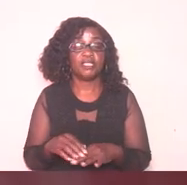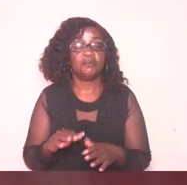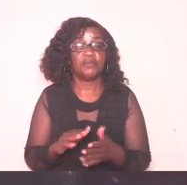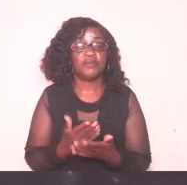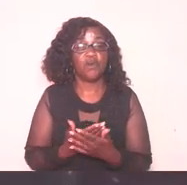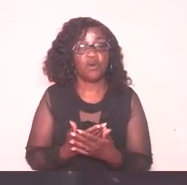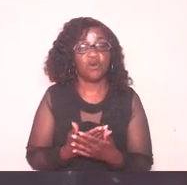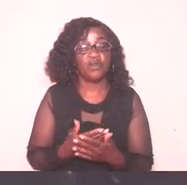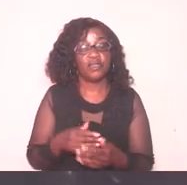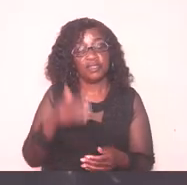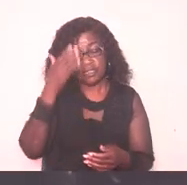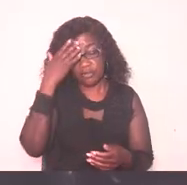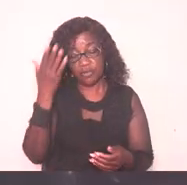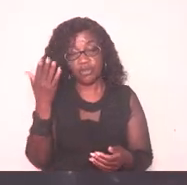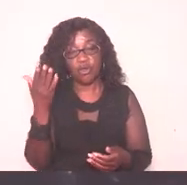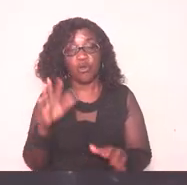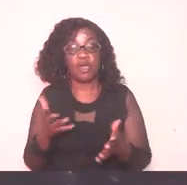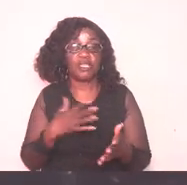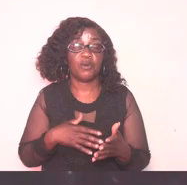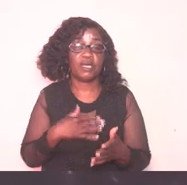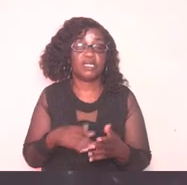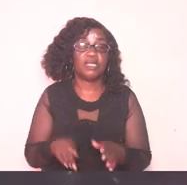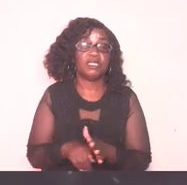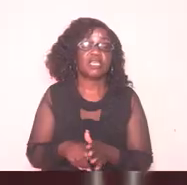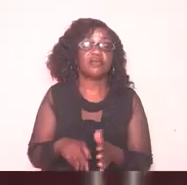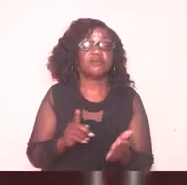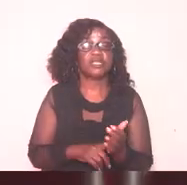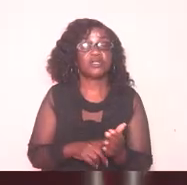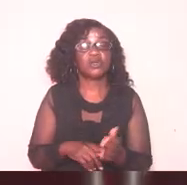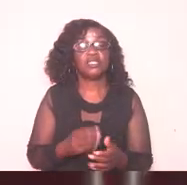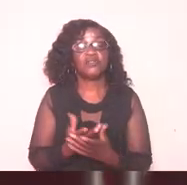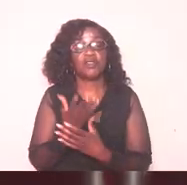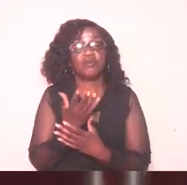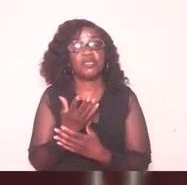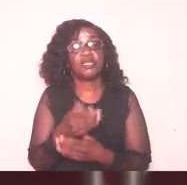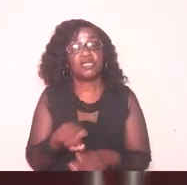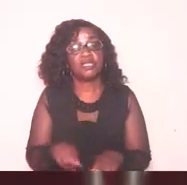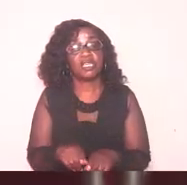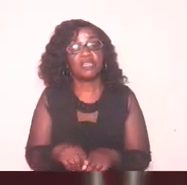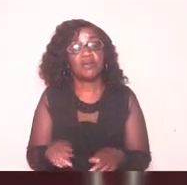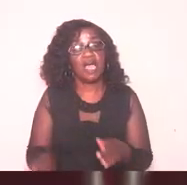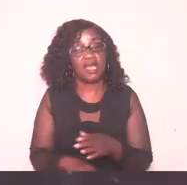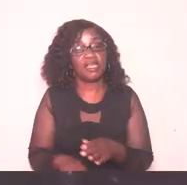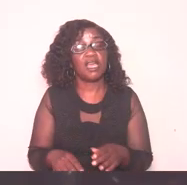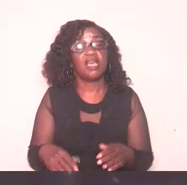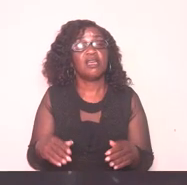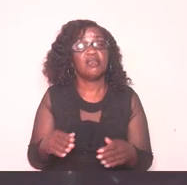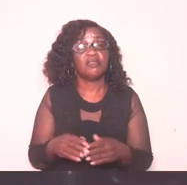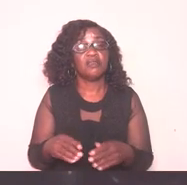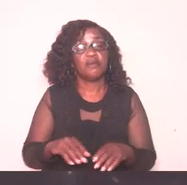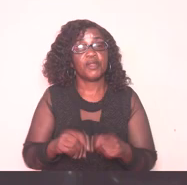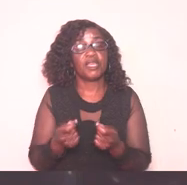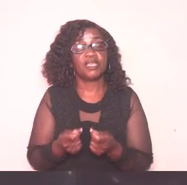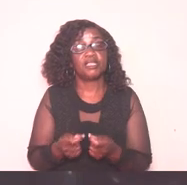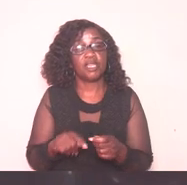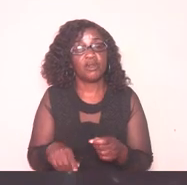knowing what they really want. People get into marriage without becoming sexually developed. And at the end of the day, they underperform. Houses themselves break down because